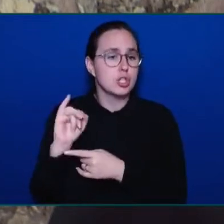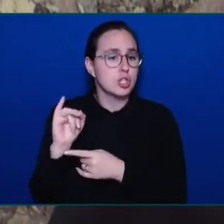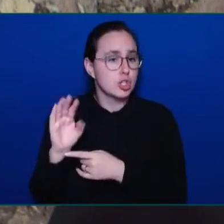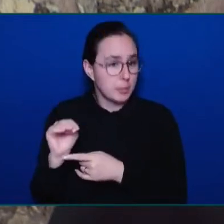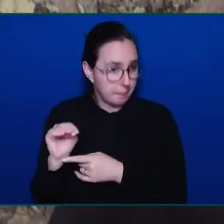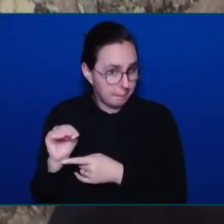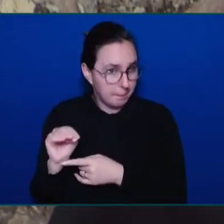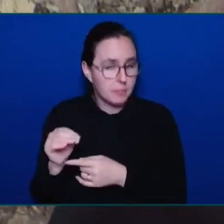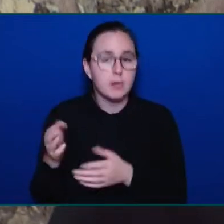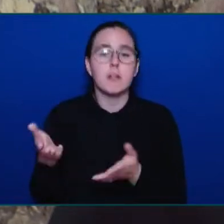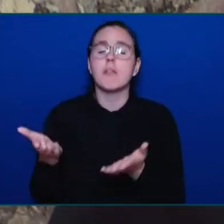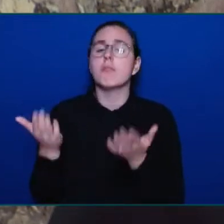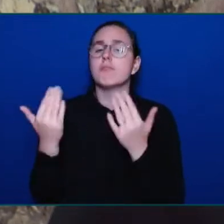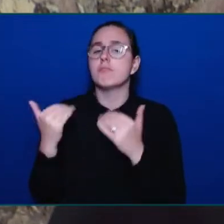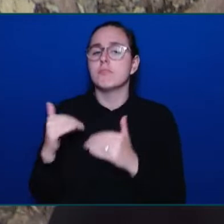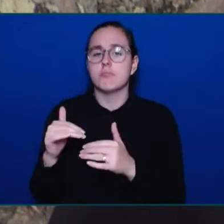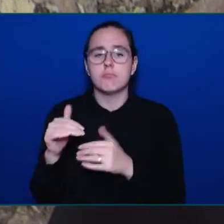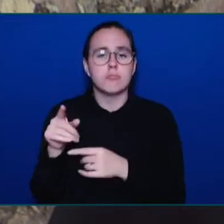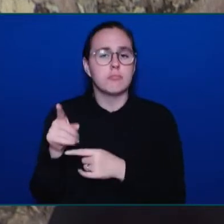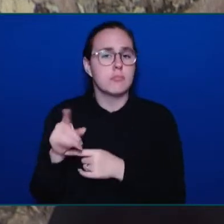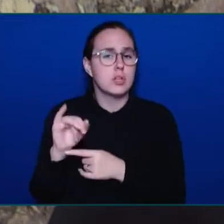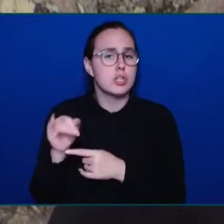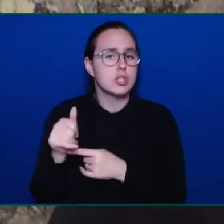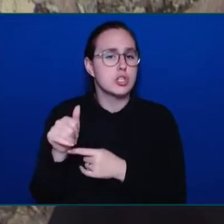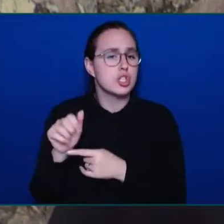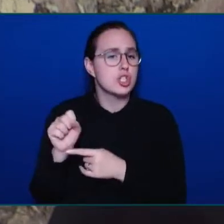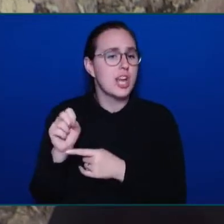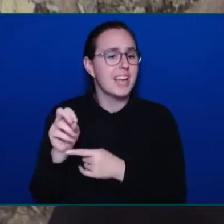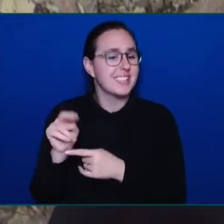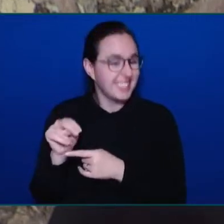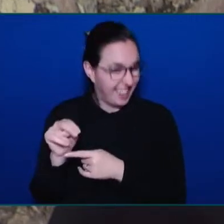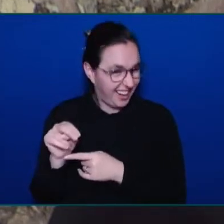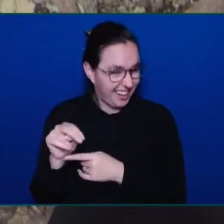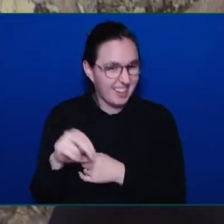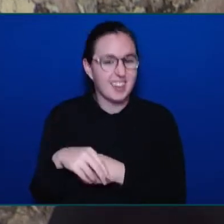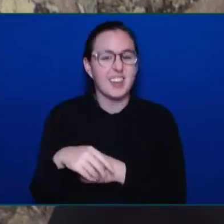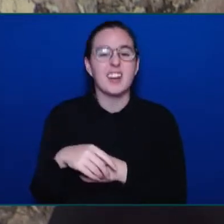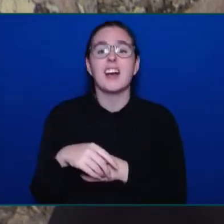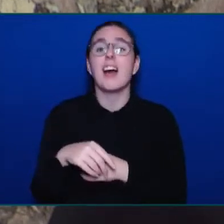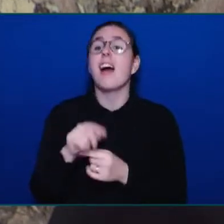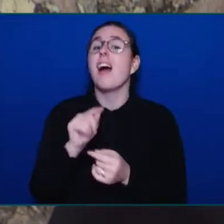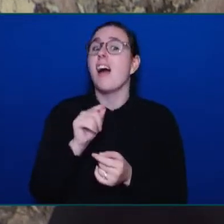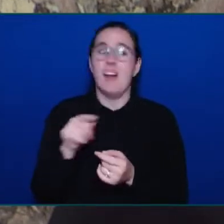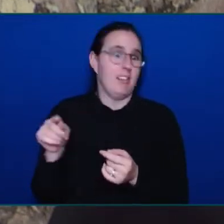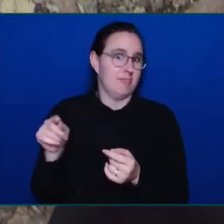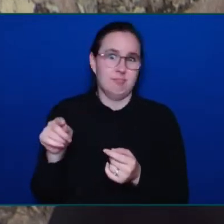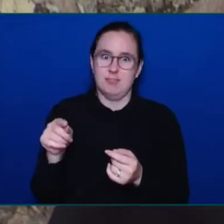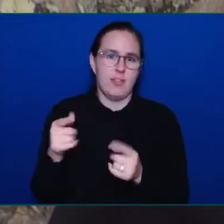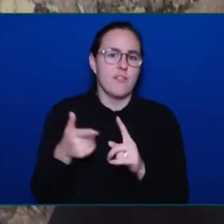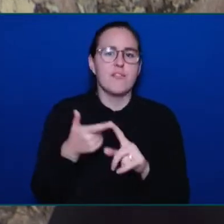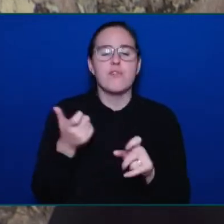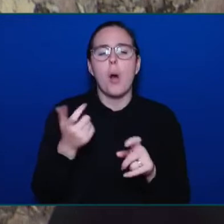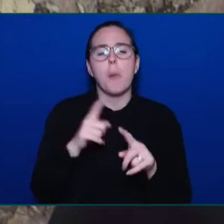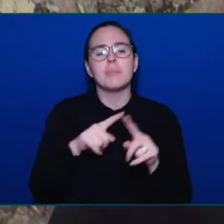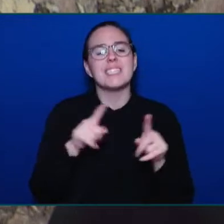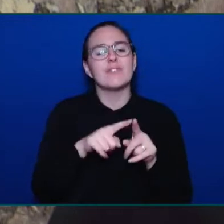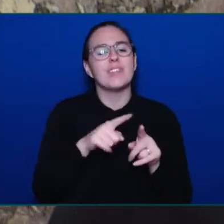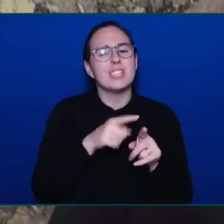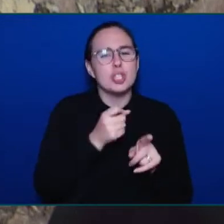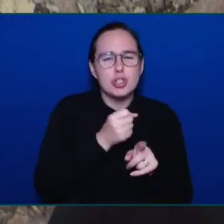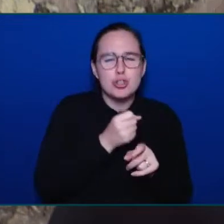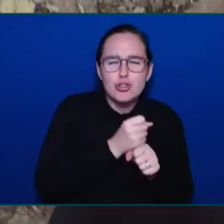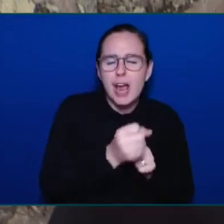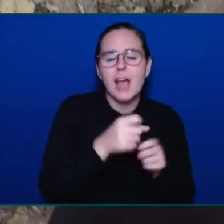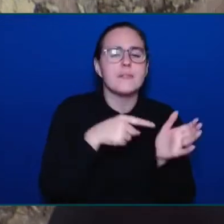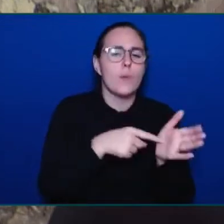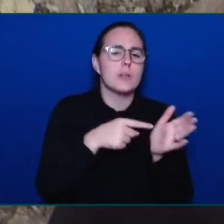324, Jason Peterson, Sheet Metal Local 276, Mandeep Sangu, IBEW Local 213,